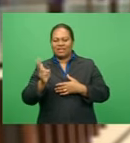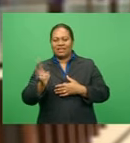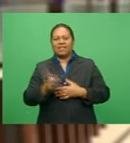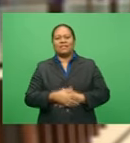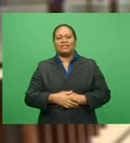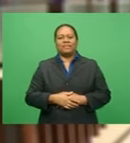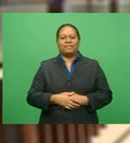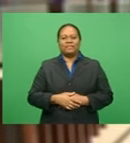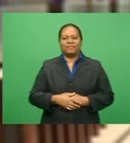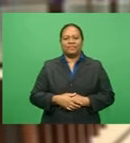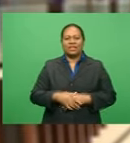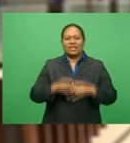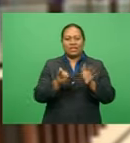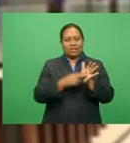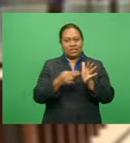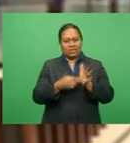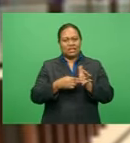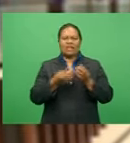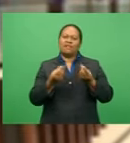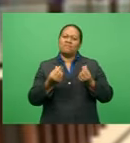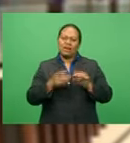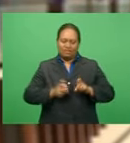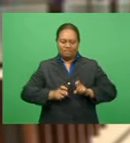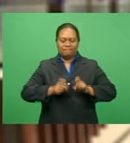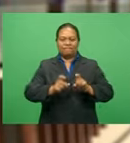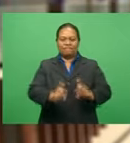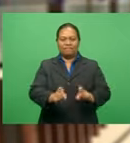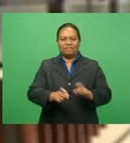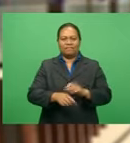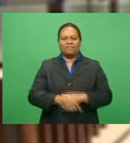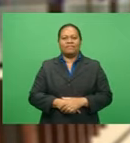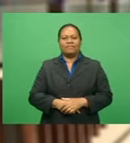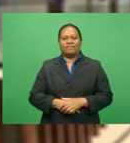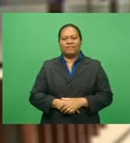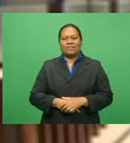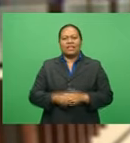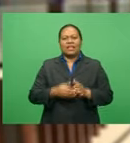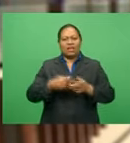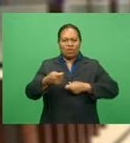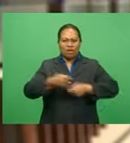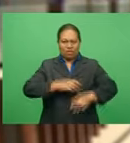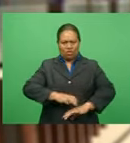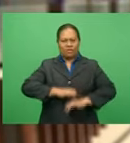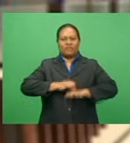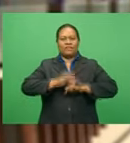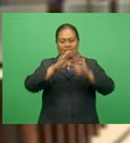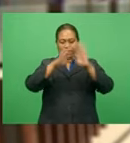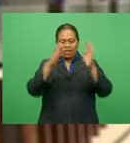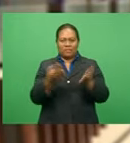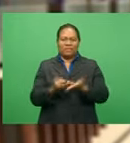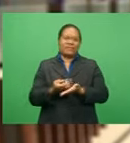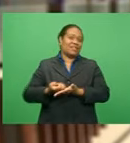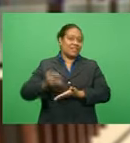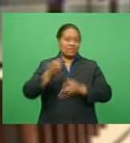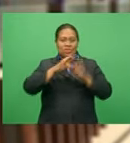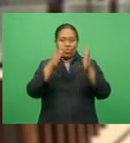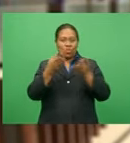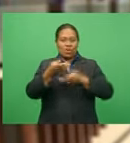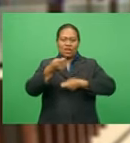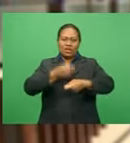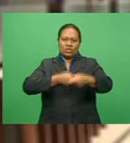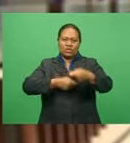lockdown. The Kiwi dollar, on the other hand, remained relatively stable. As market confidence in the global economy and world trade